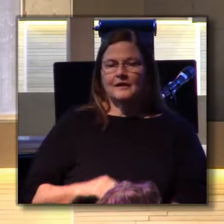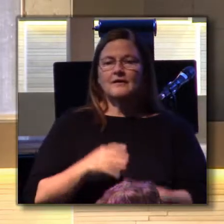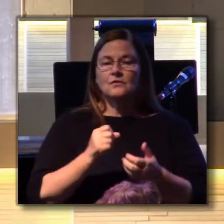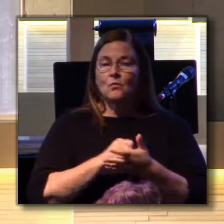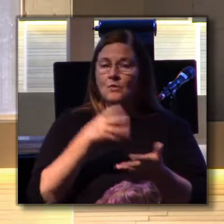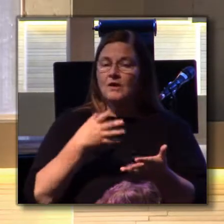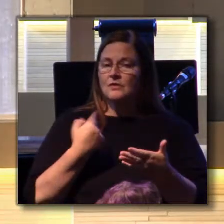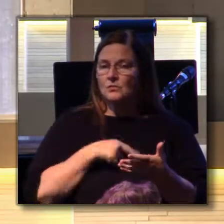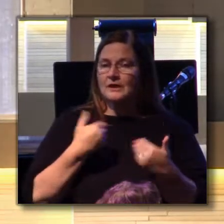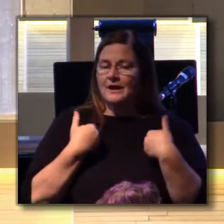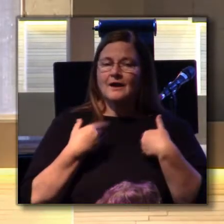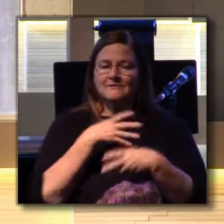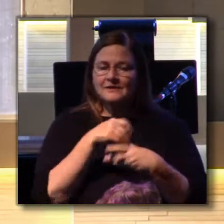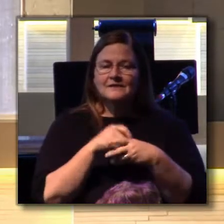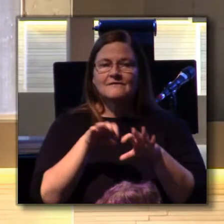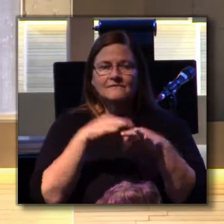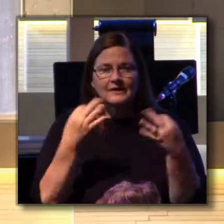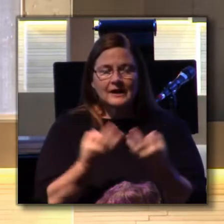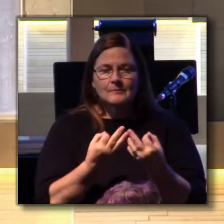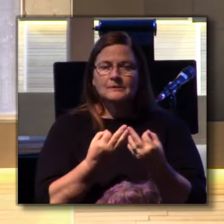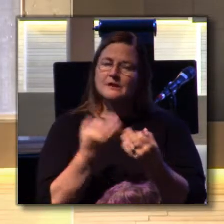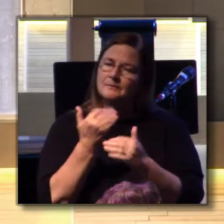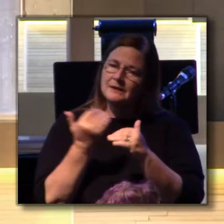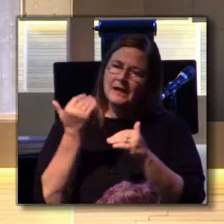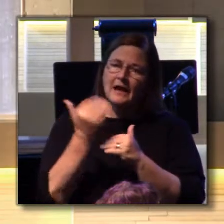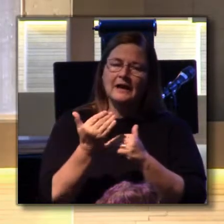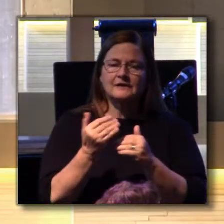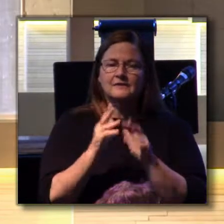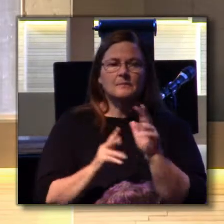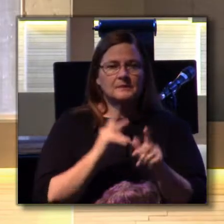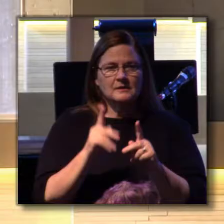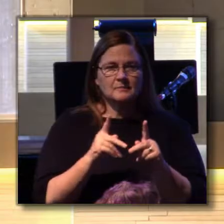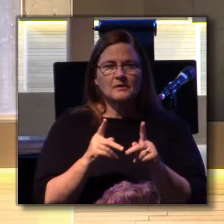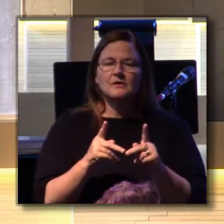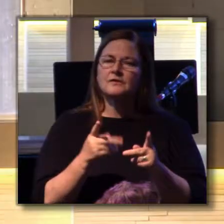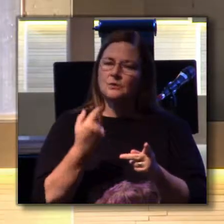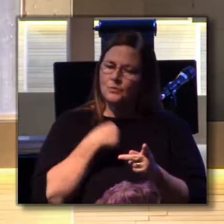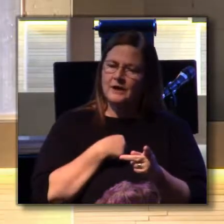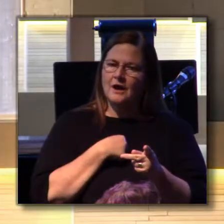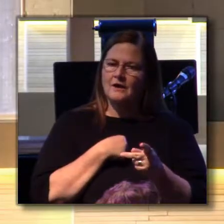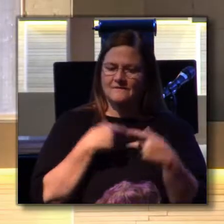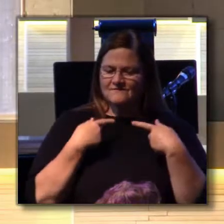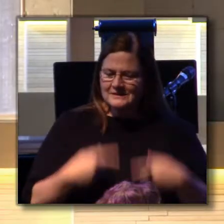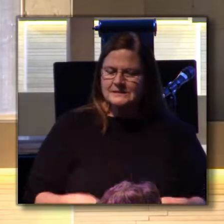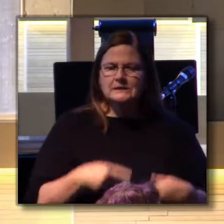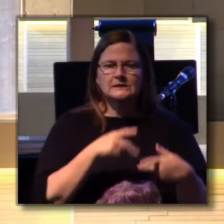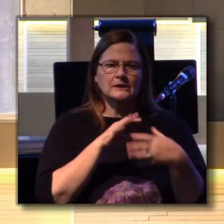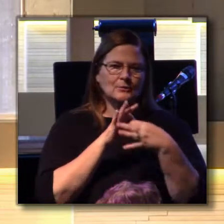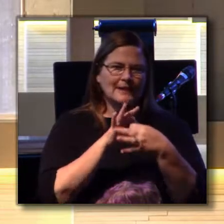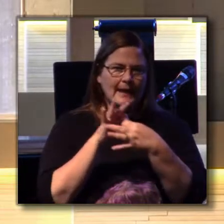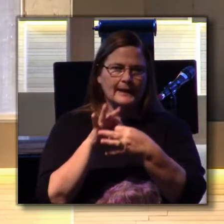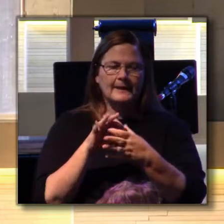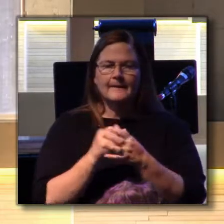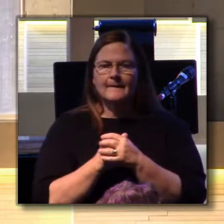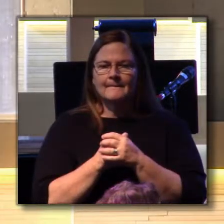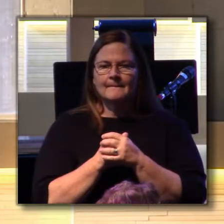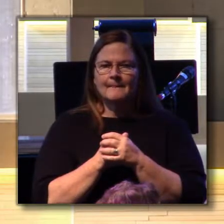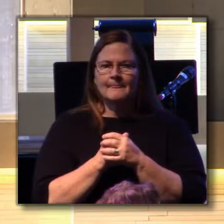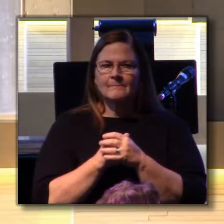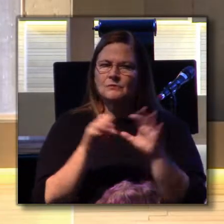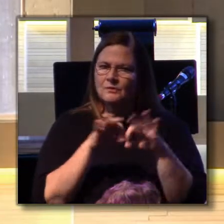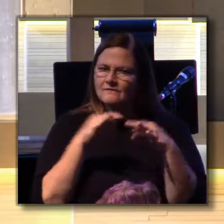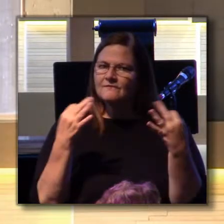family that goes beyond the people to whom we are physically related, to a family that